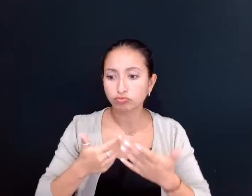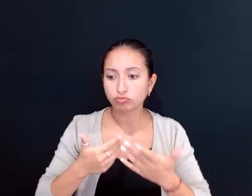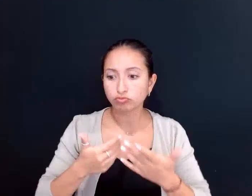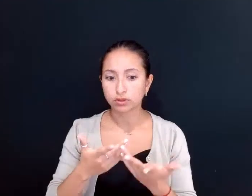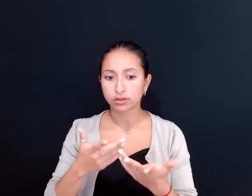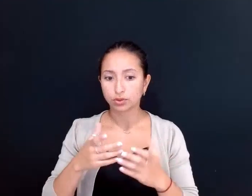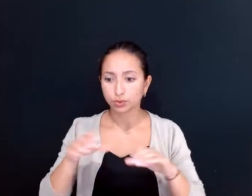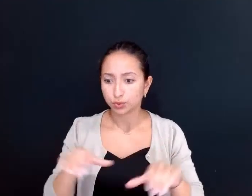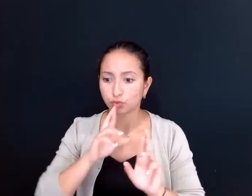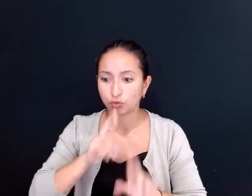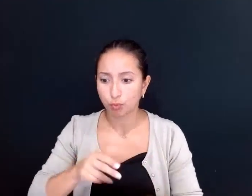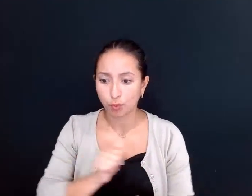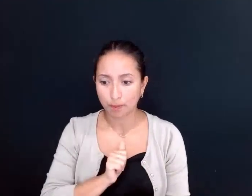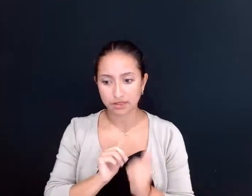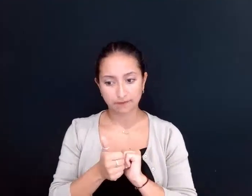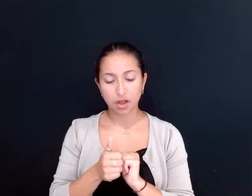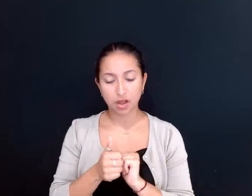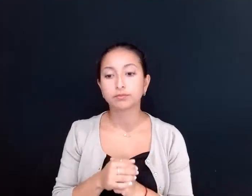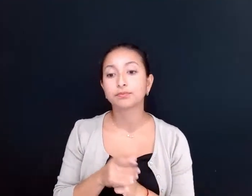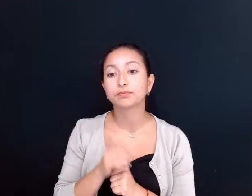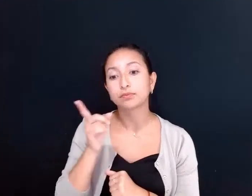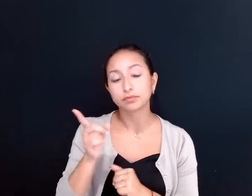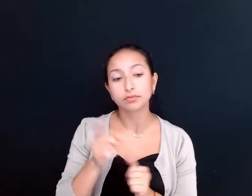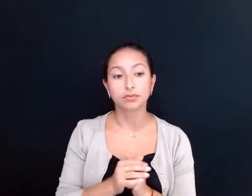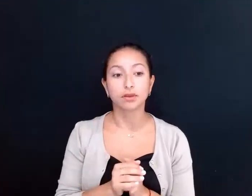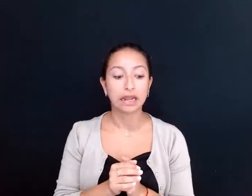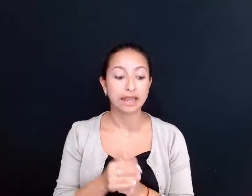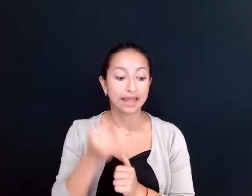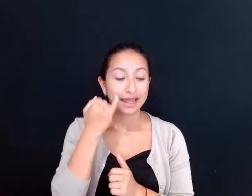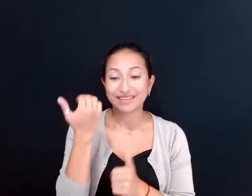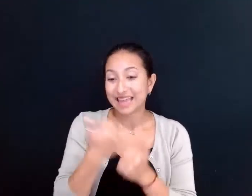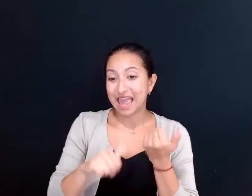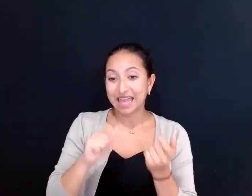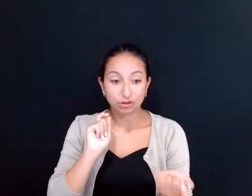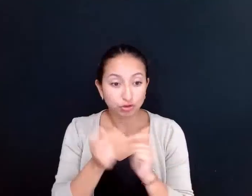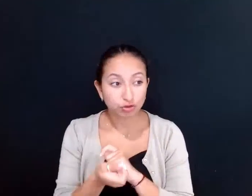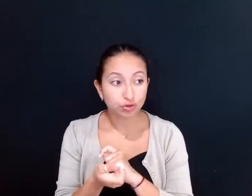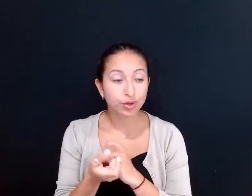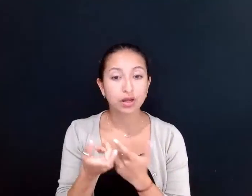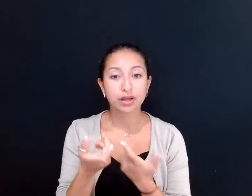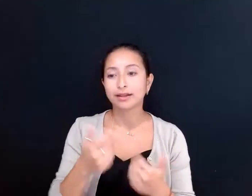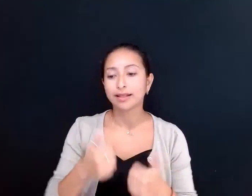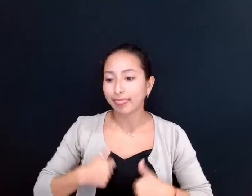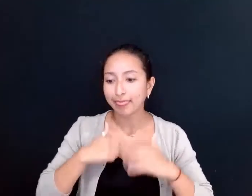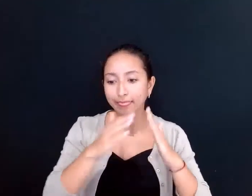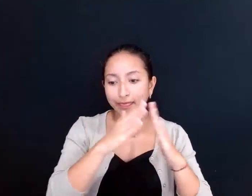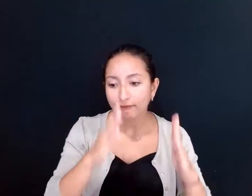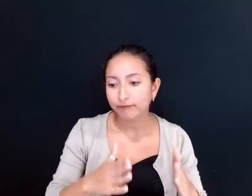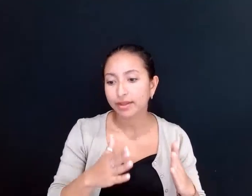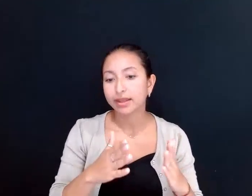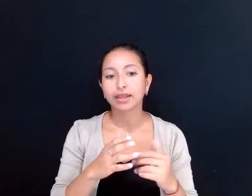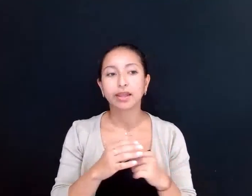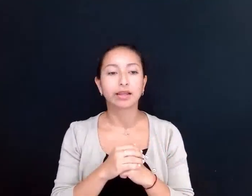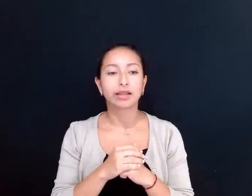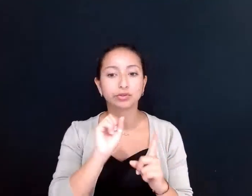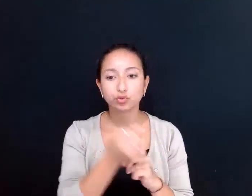So we ask that if there's any changes, whether it's a living arrangements, new bank accounts, a